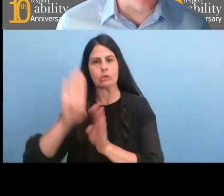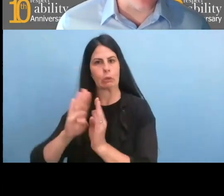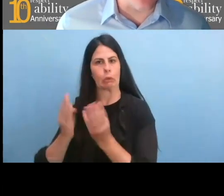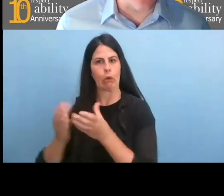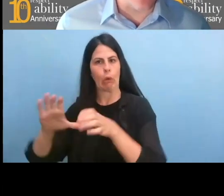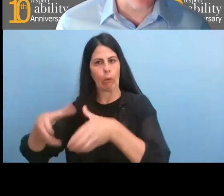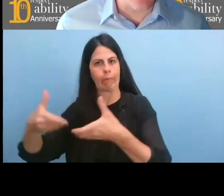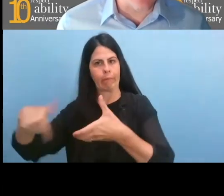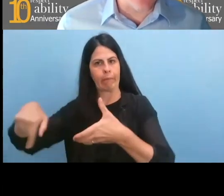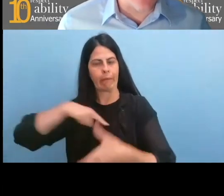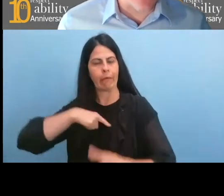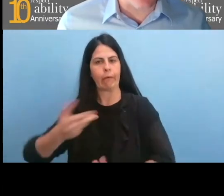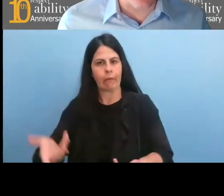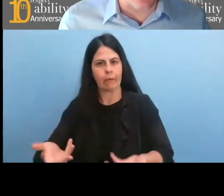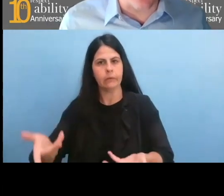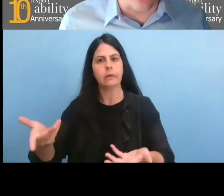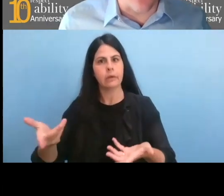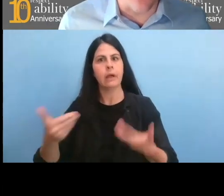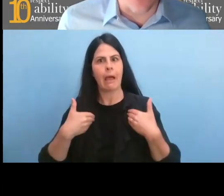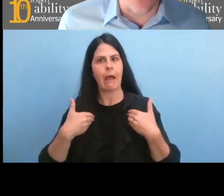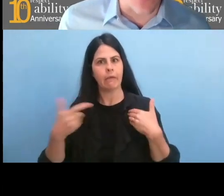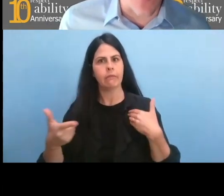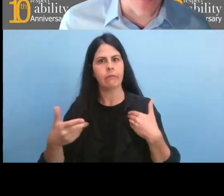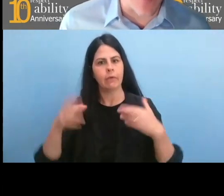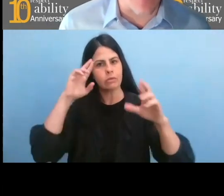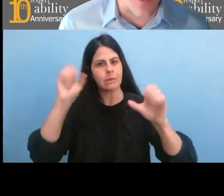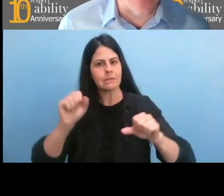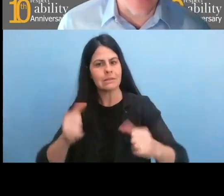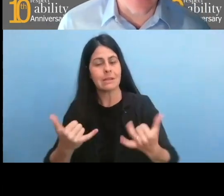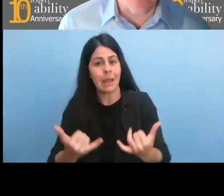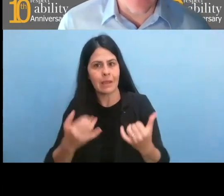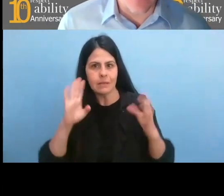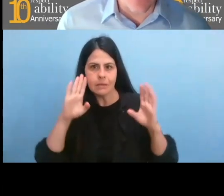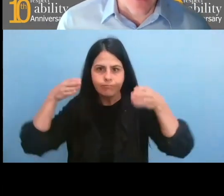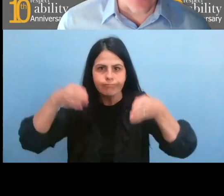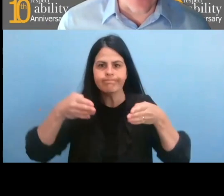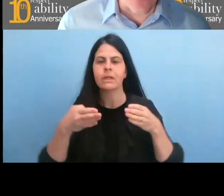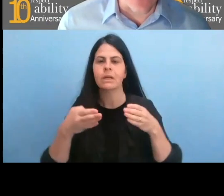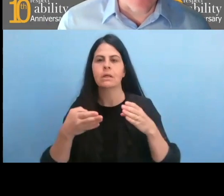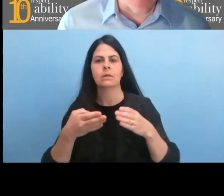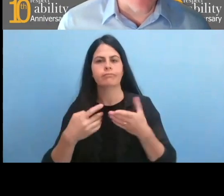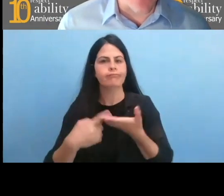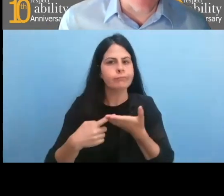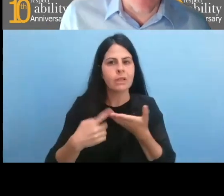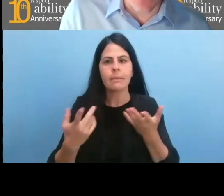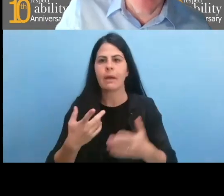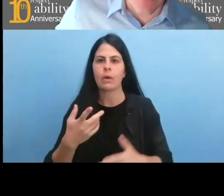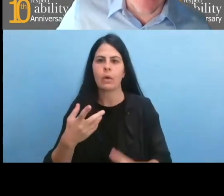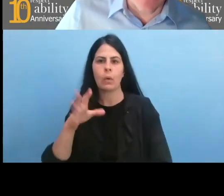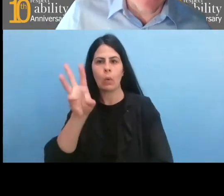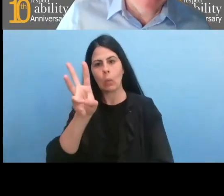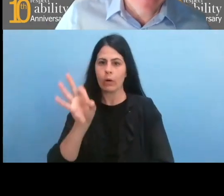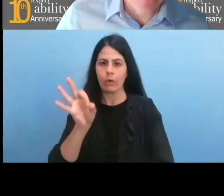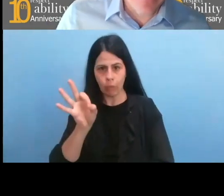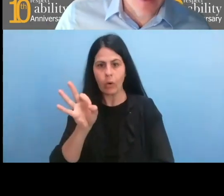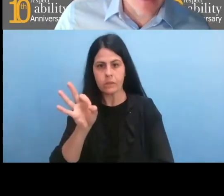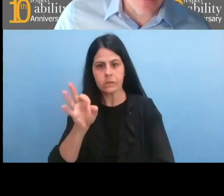we will be looking specifically at some of the workforce development and policy angles that RespectAbility specializes